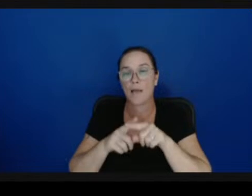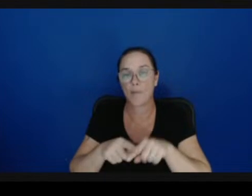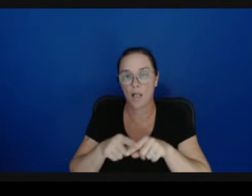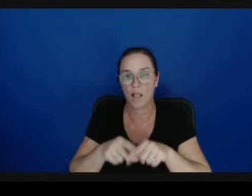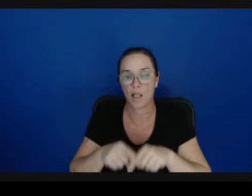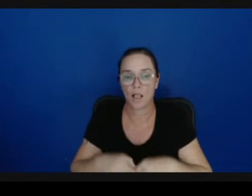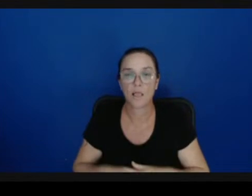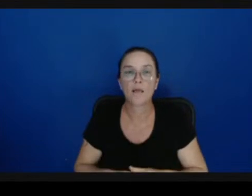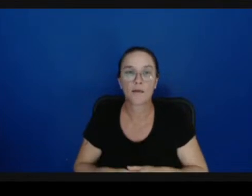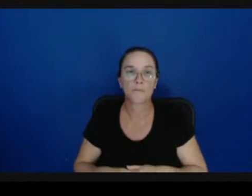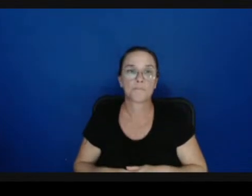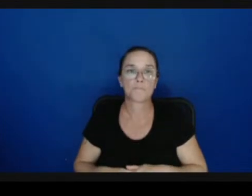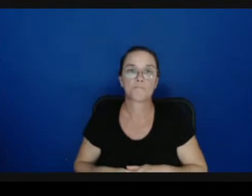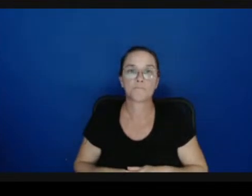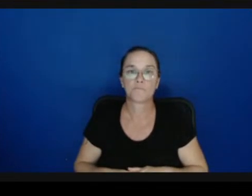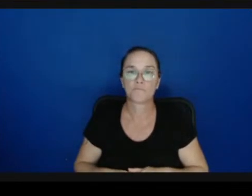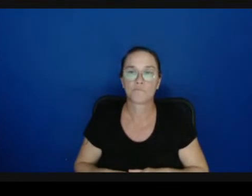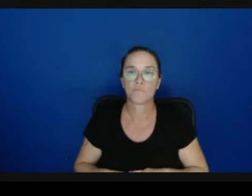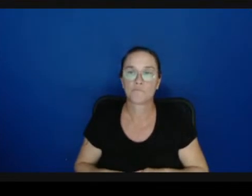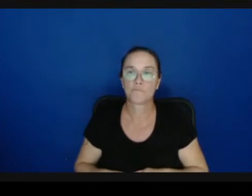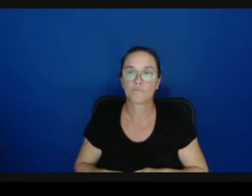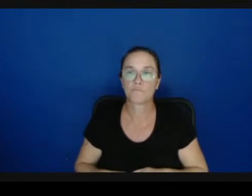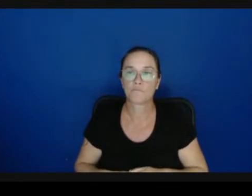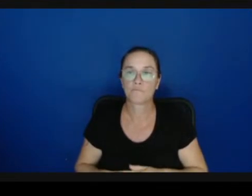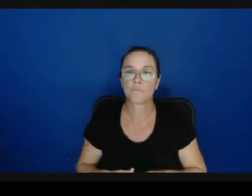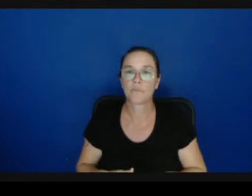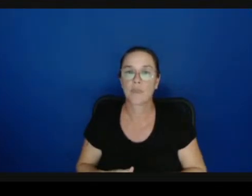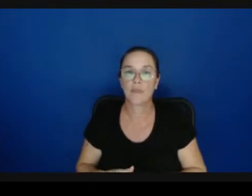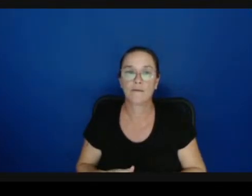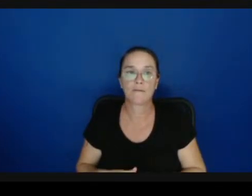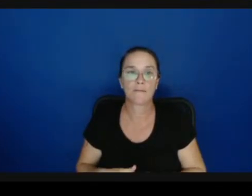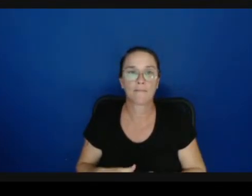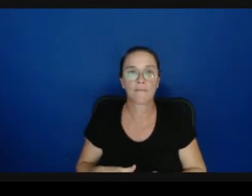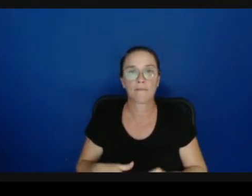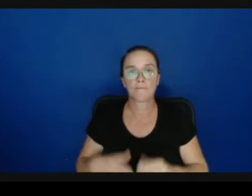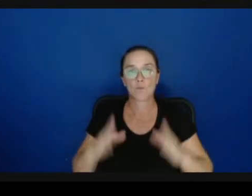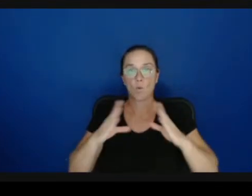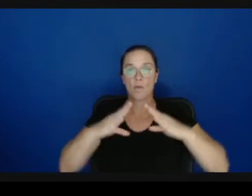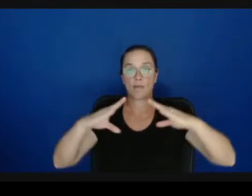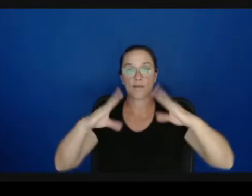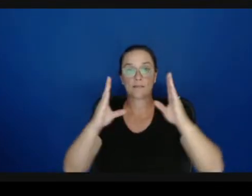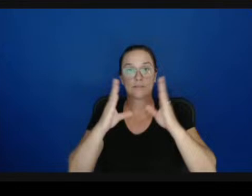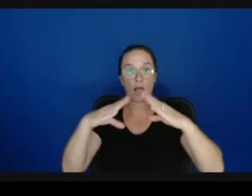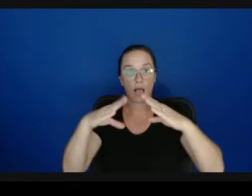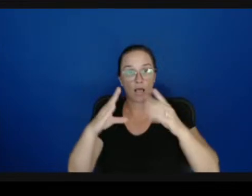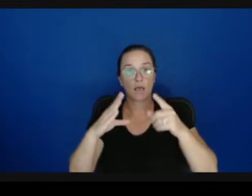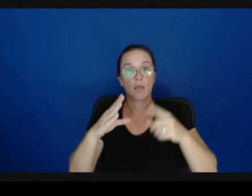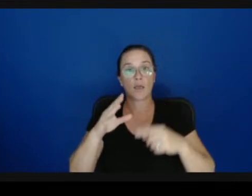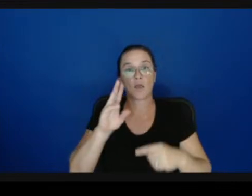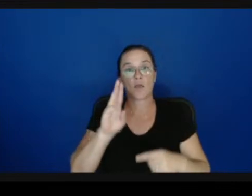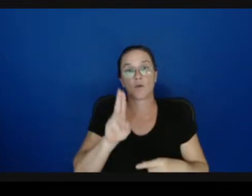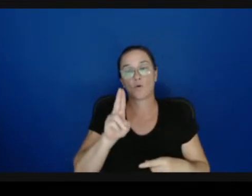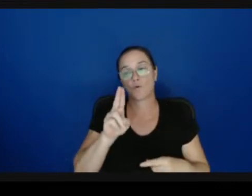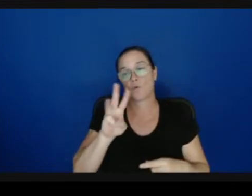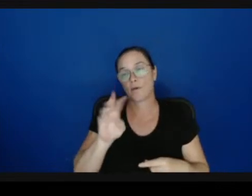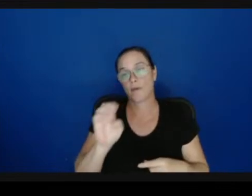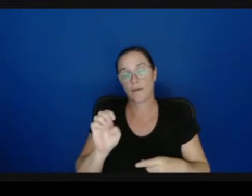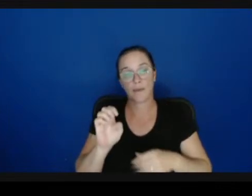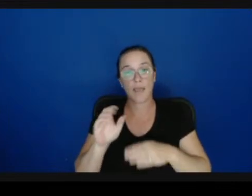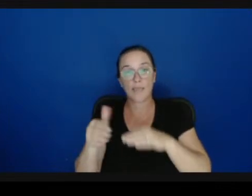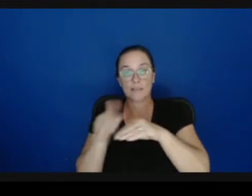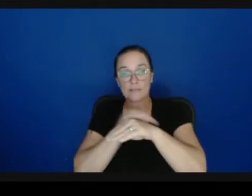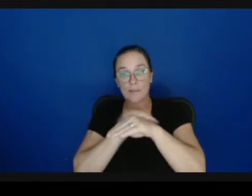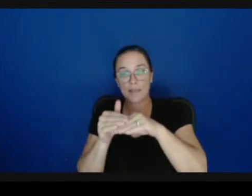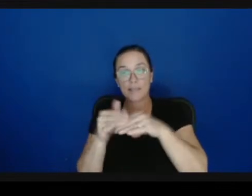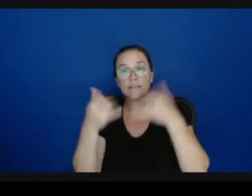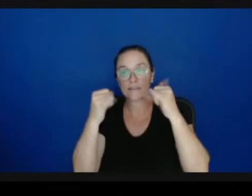But we also have the tilt to rely on, and so let me come here to the top of this tilt page. At Uekahuna at the summit, we are still